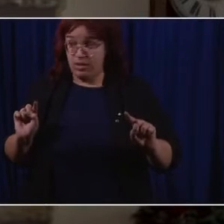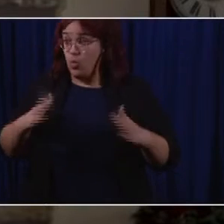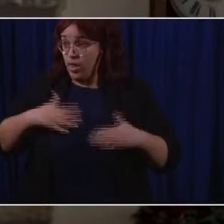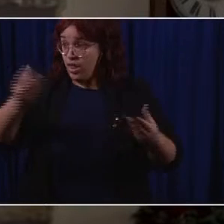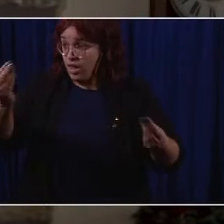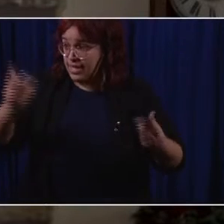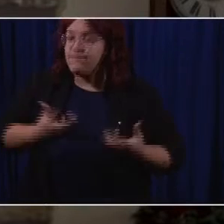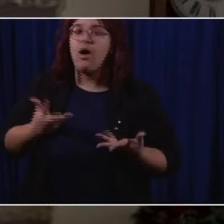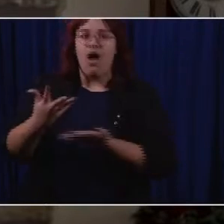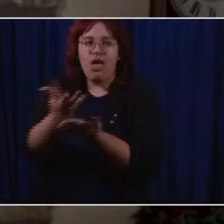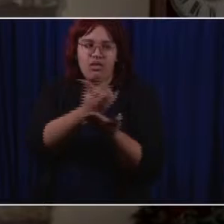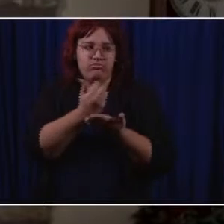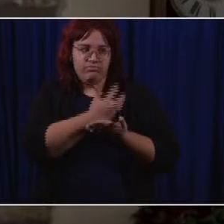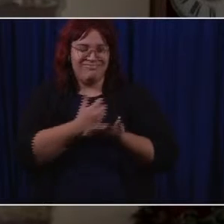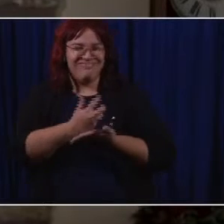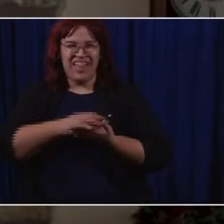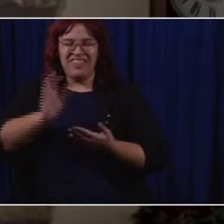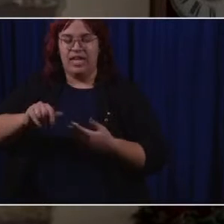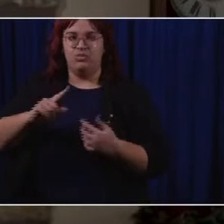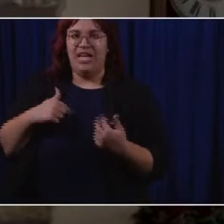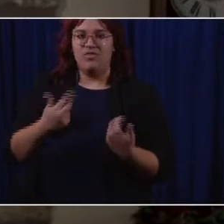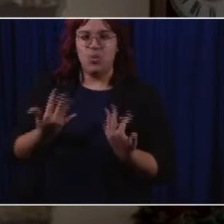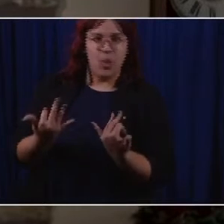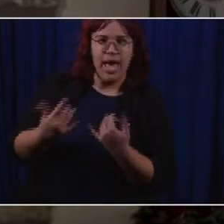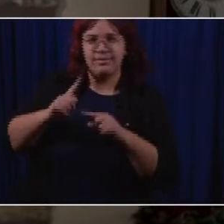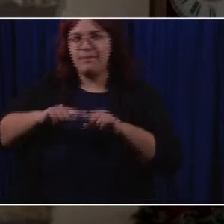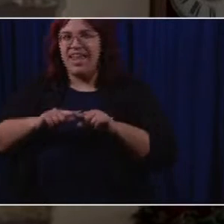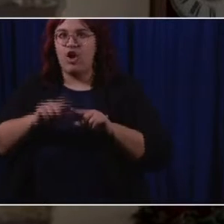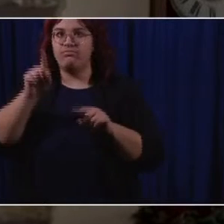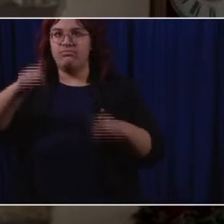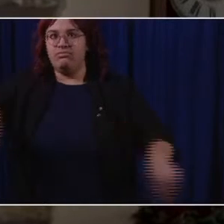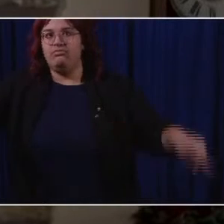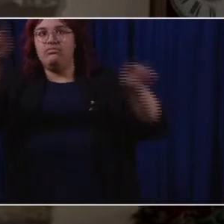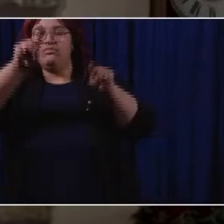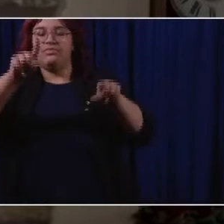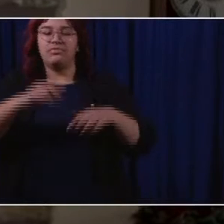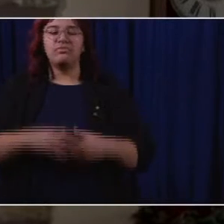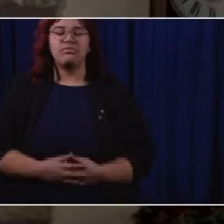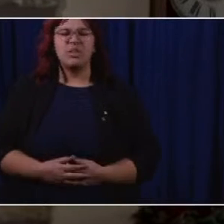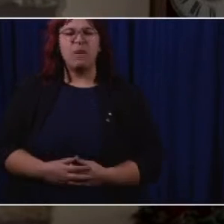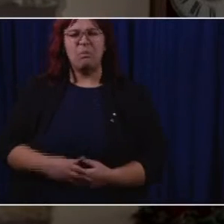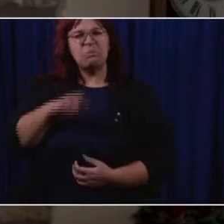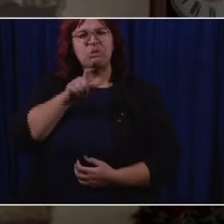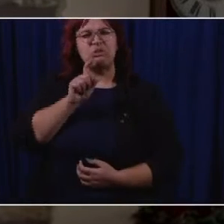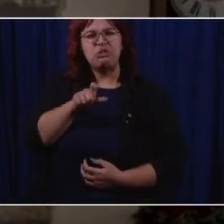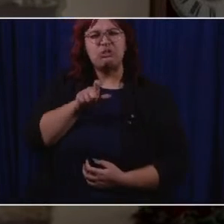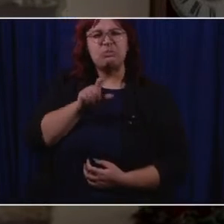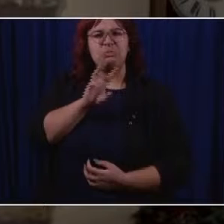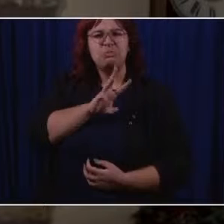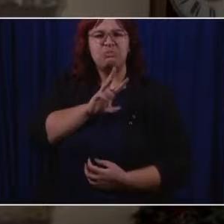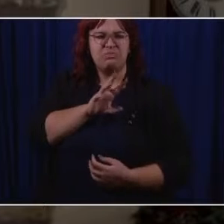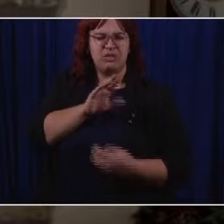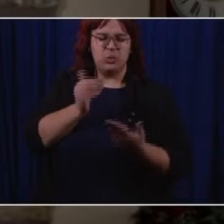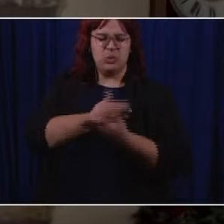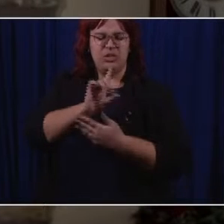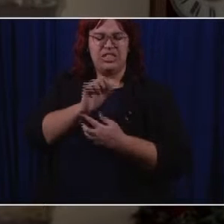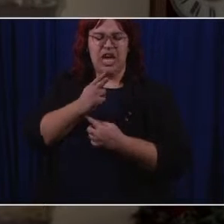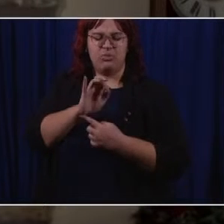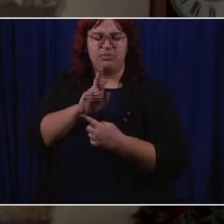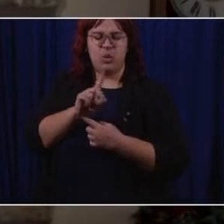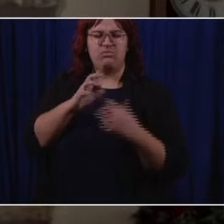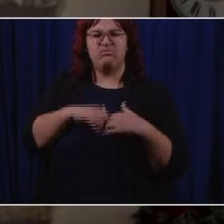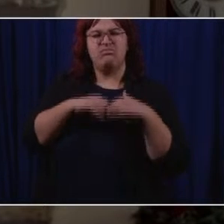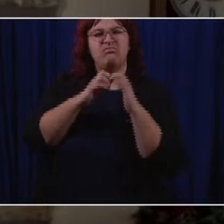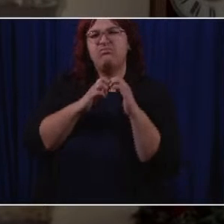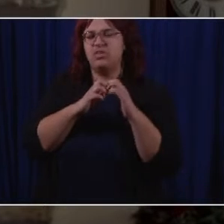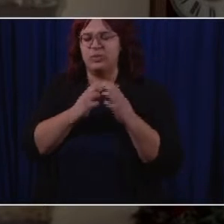But yeah, it should be out Friday or Saturday. As far as the other problems, I don't know